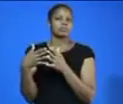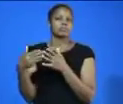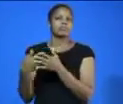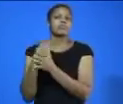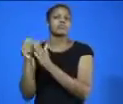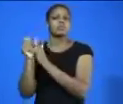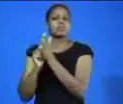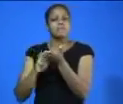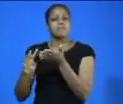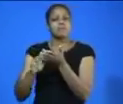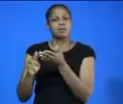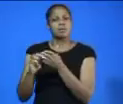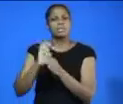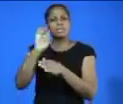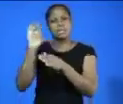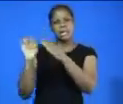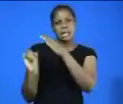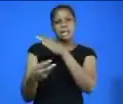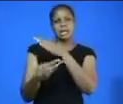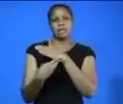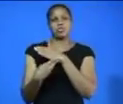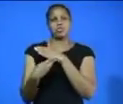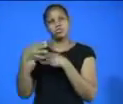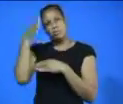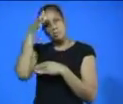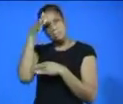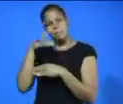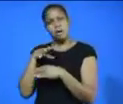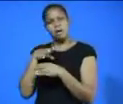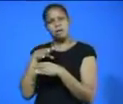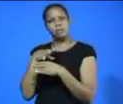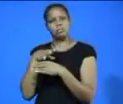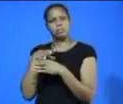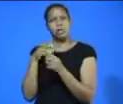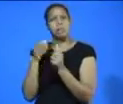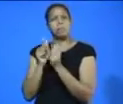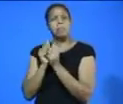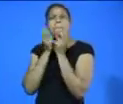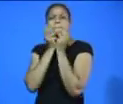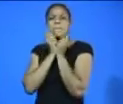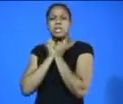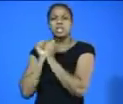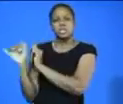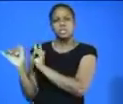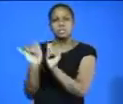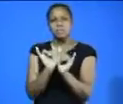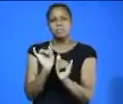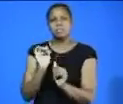to like passion. As we are. I'm going to ask my friend in the tech room if he can work with me closely. We go to